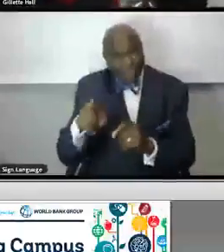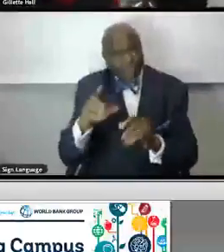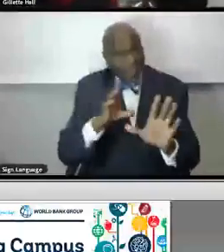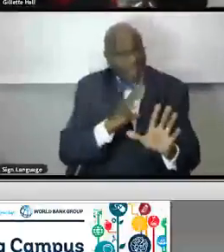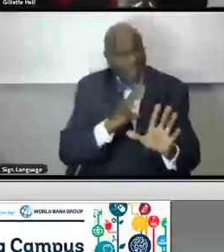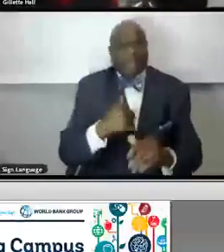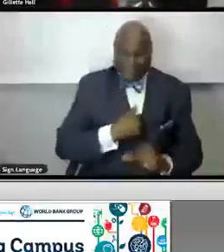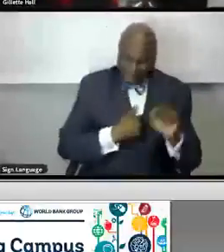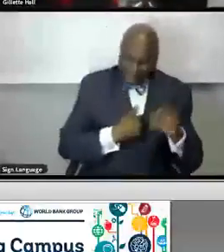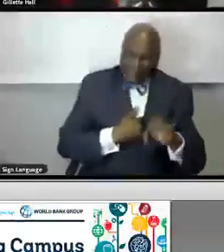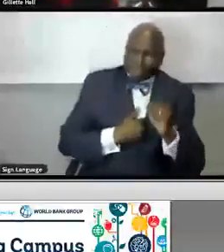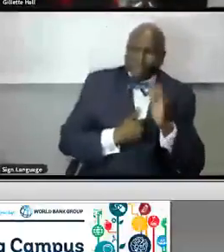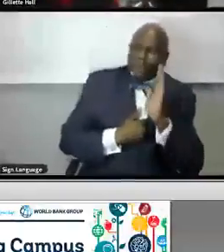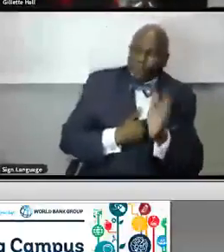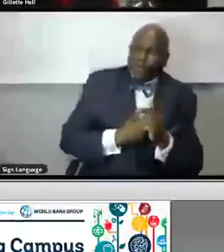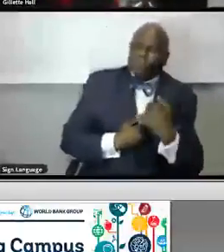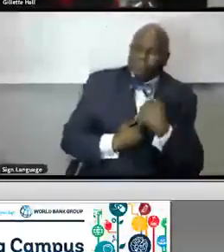would.